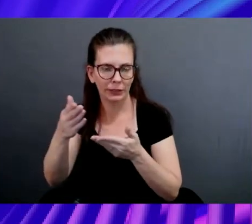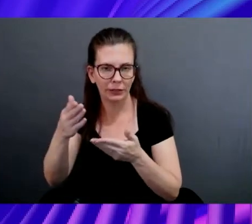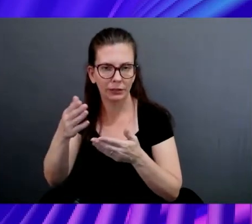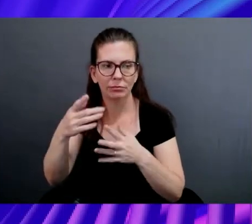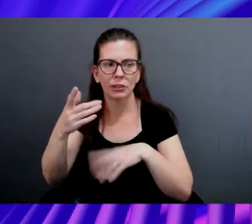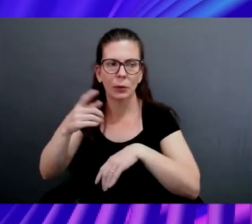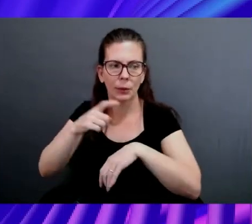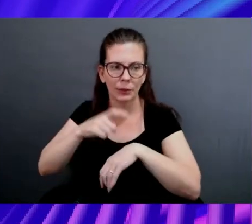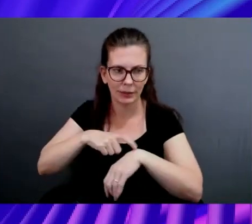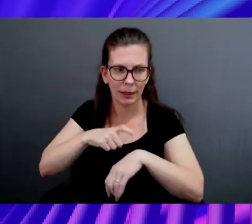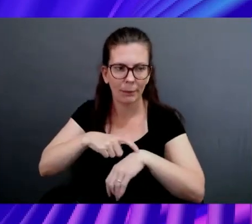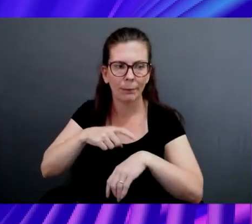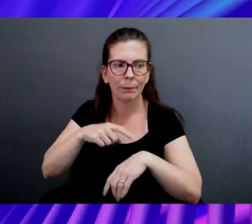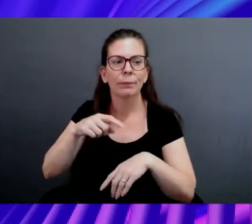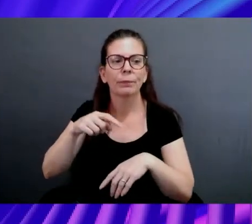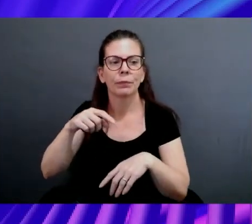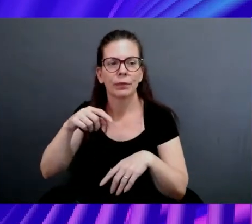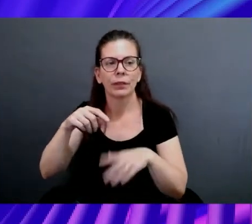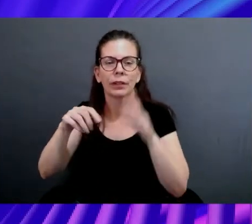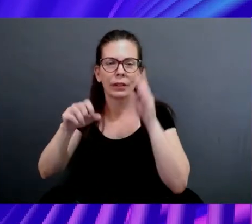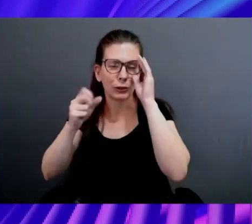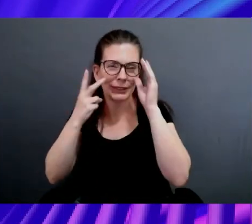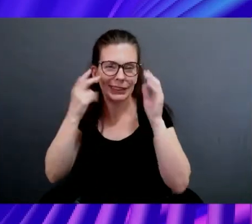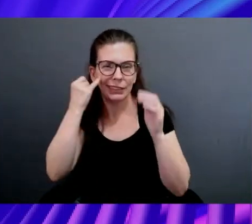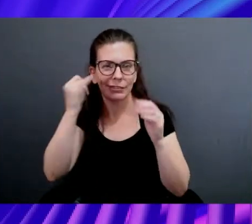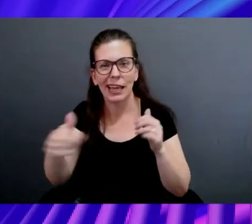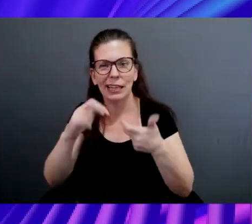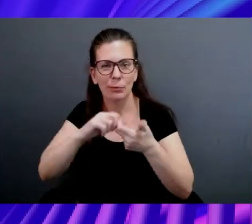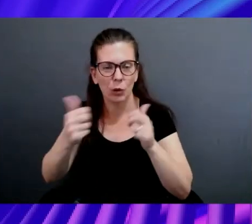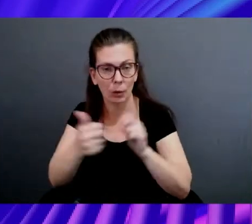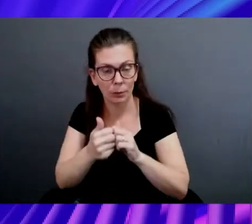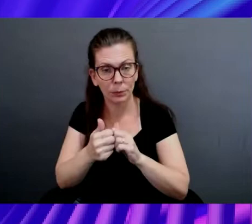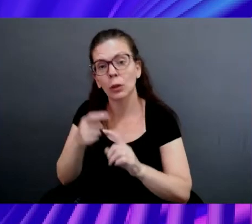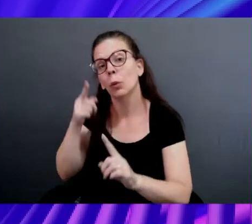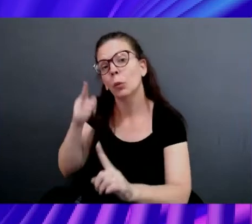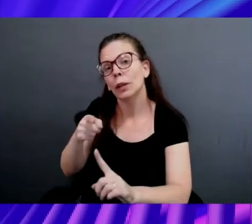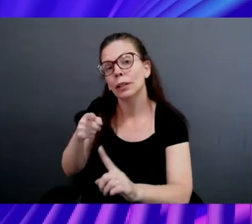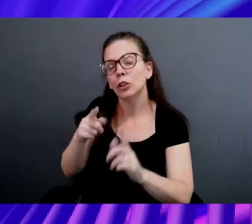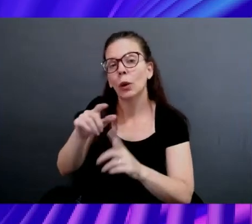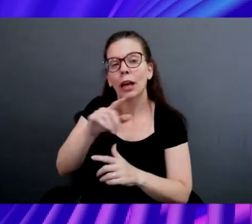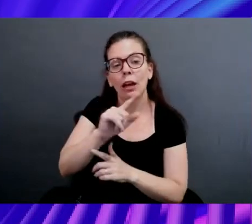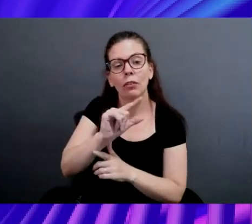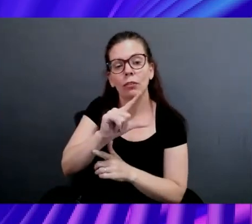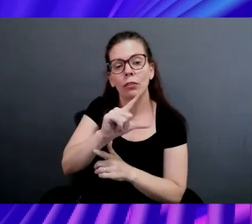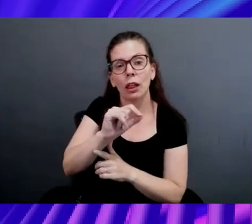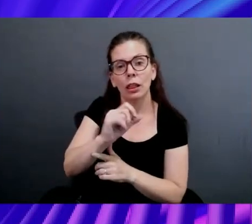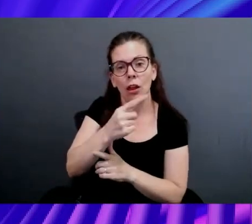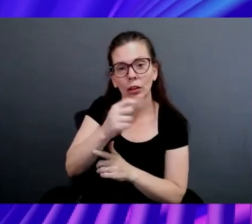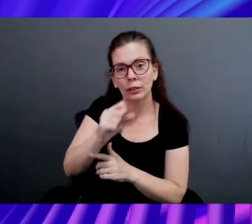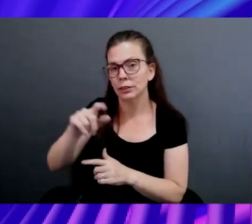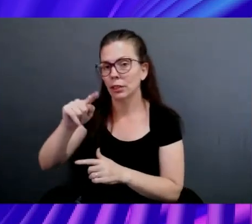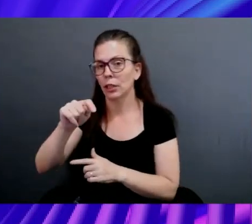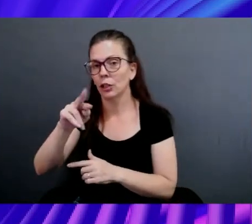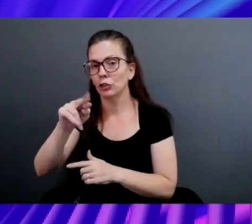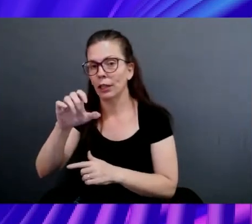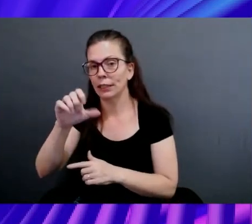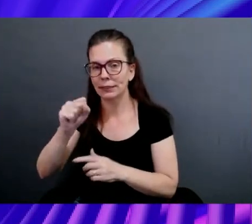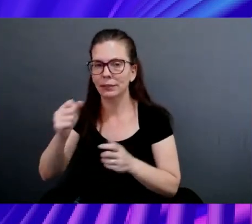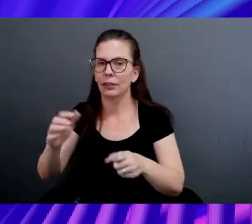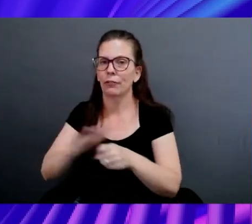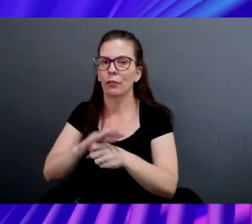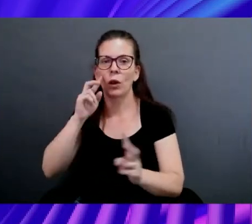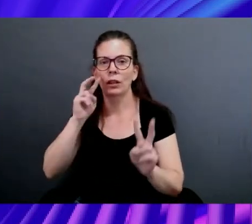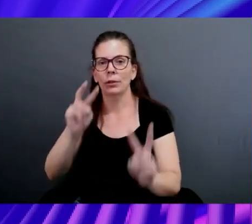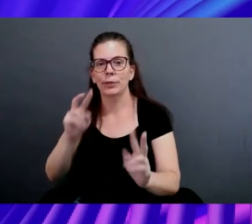and also you can see if there are any problems, right? When you combine logs and traces, you can build complete observability of your application